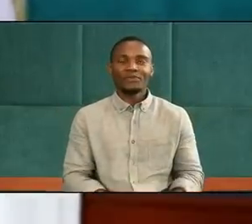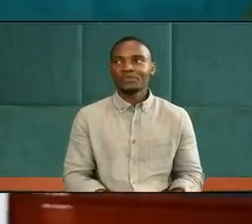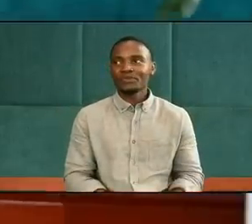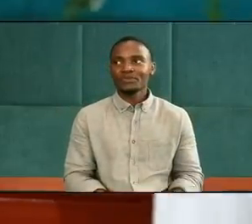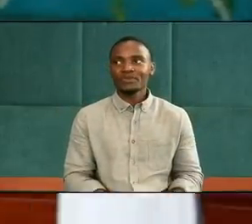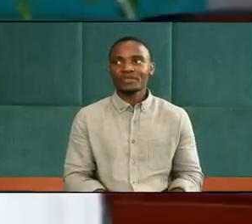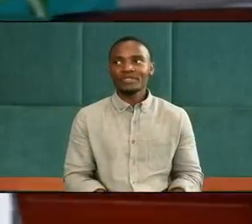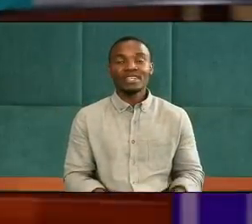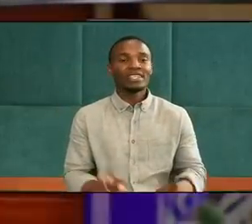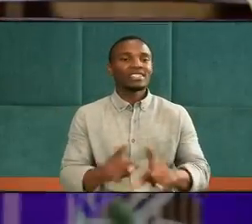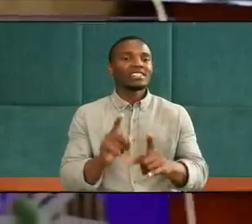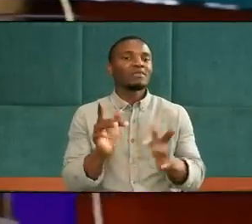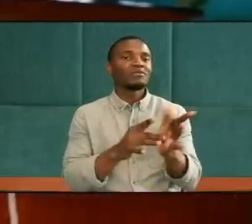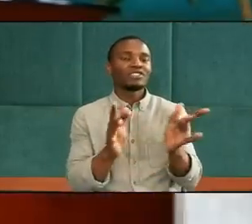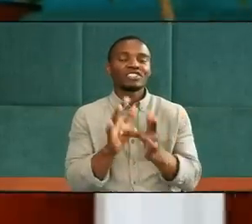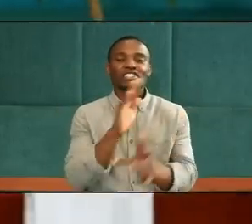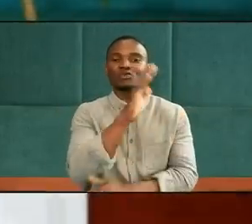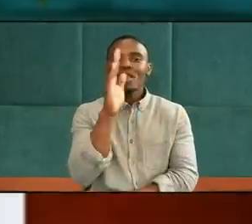Never give up on Peter.